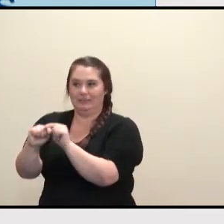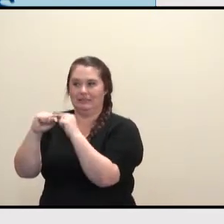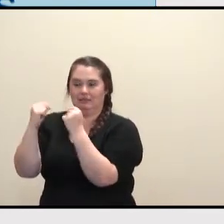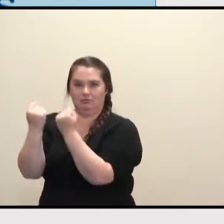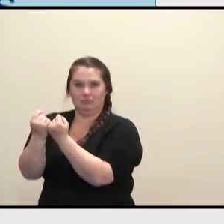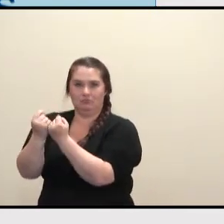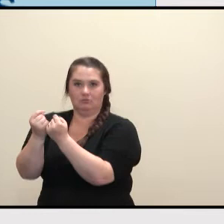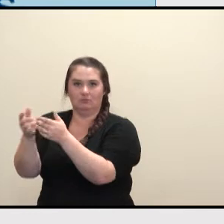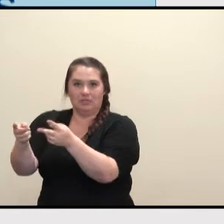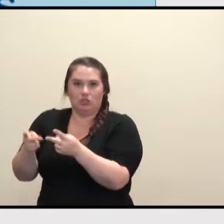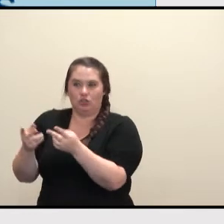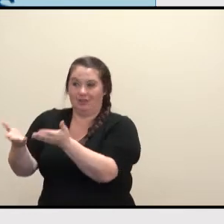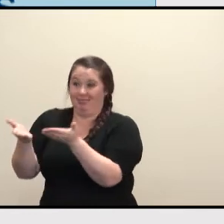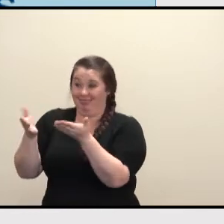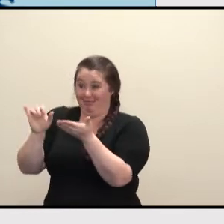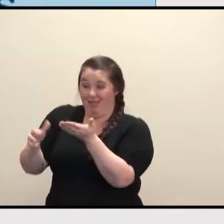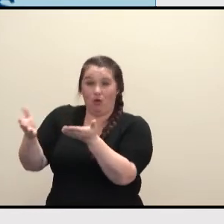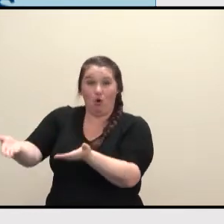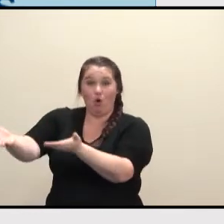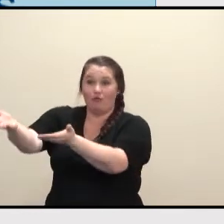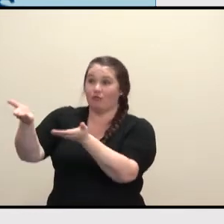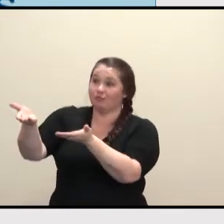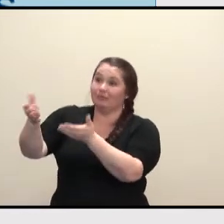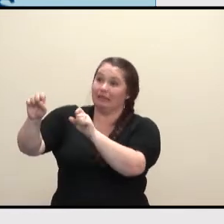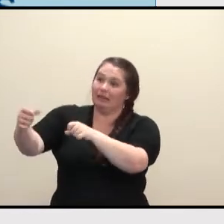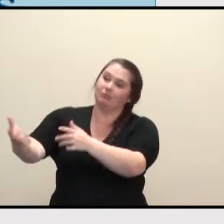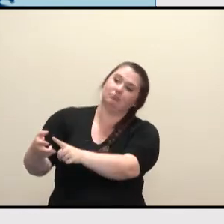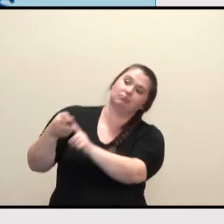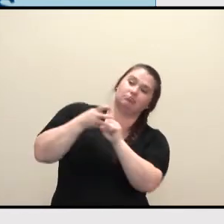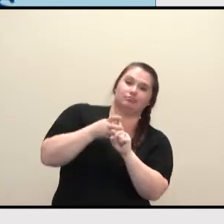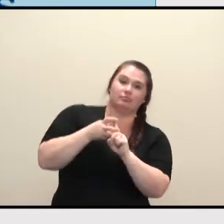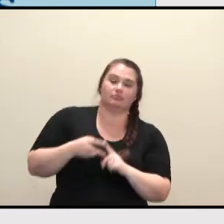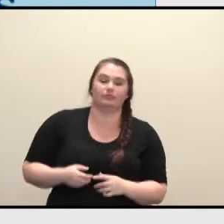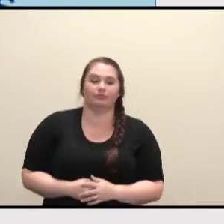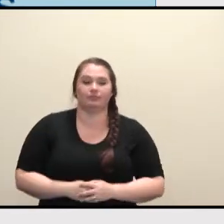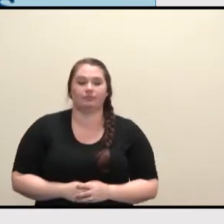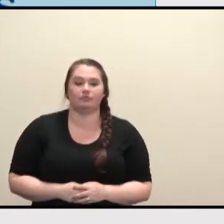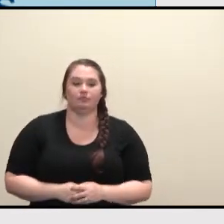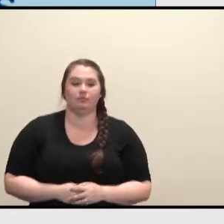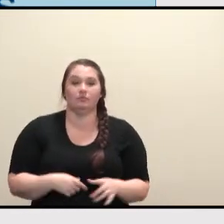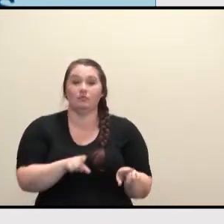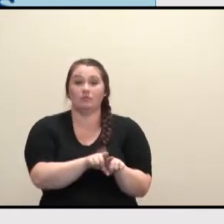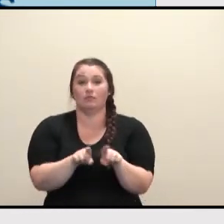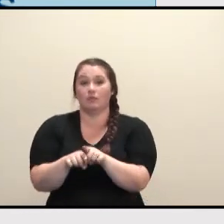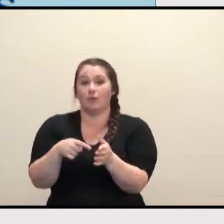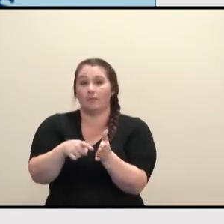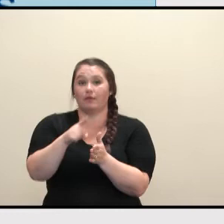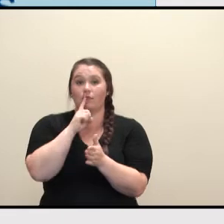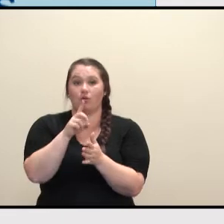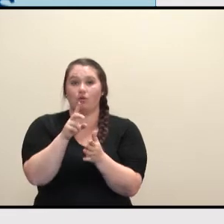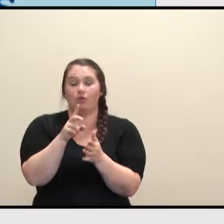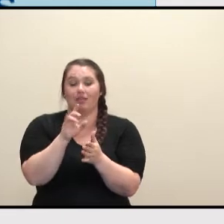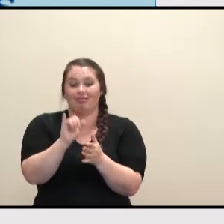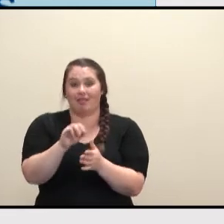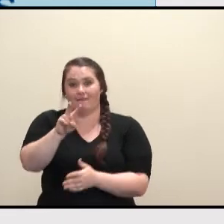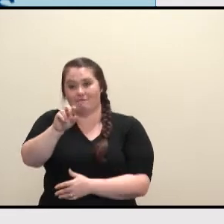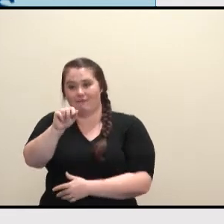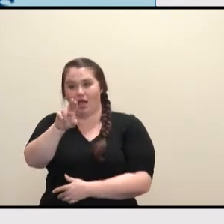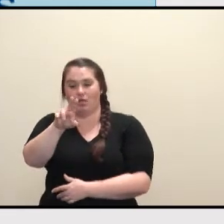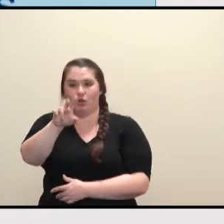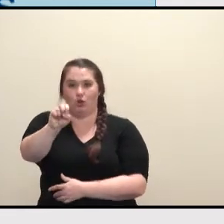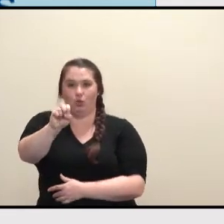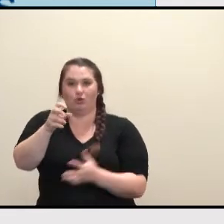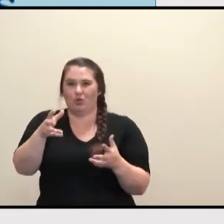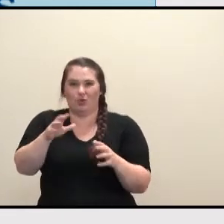we're able to offer those salaries to bring them in. We also use pay to really pay for the job value. We don't want to overpay